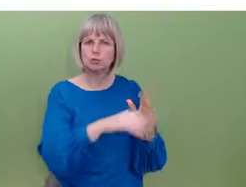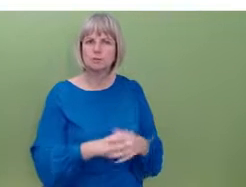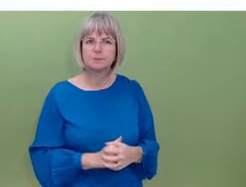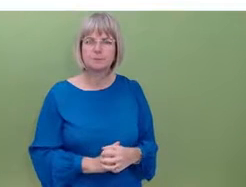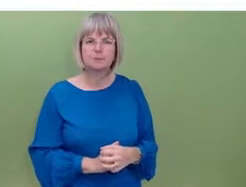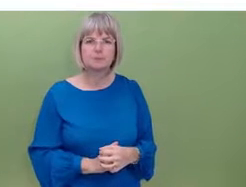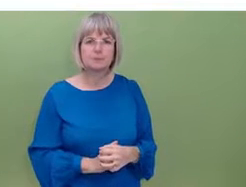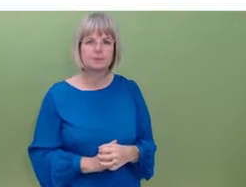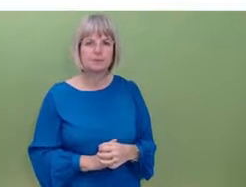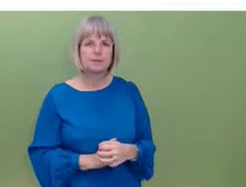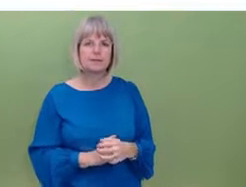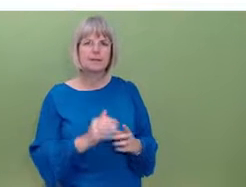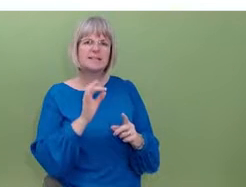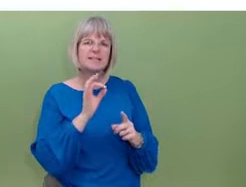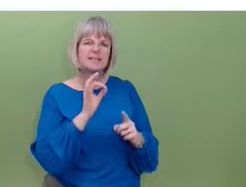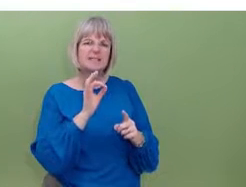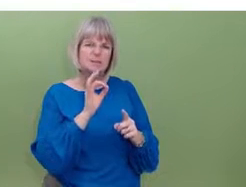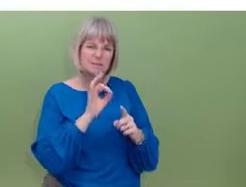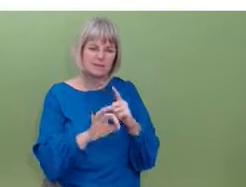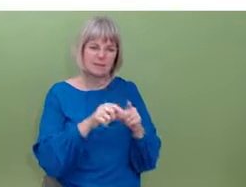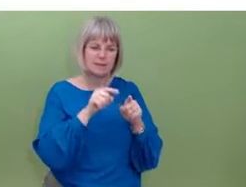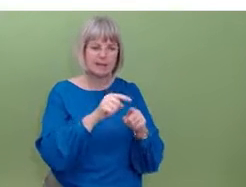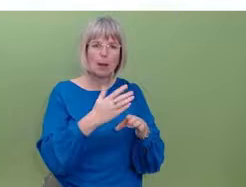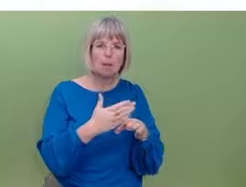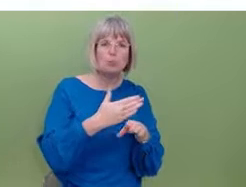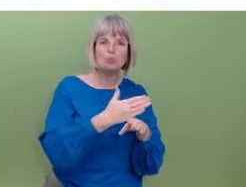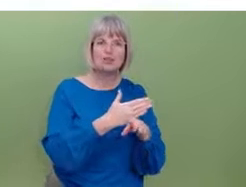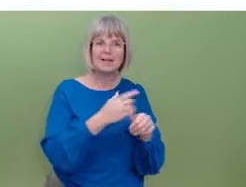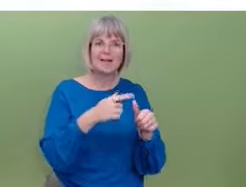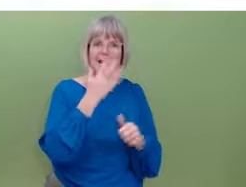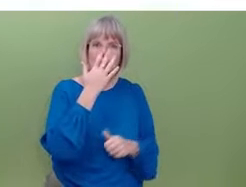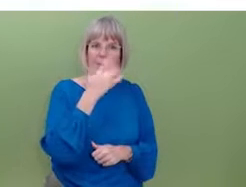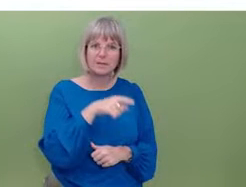particularly amongst pre-adolescents. Why is this?